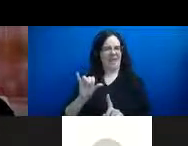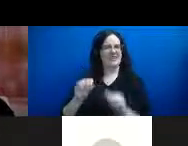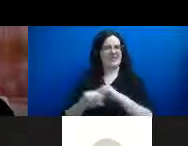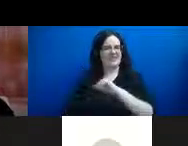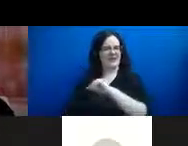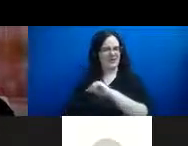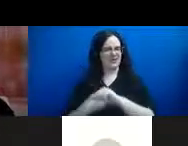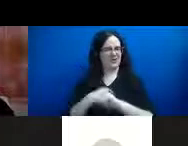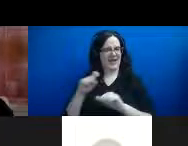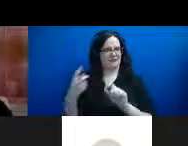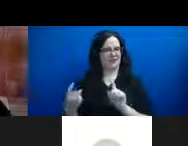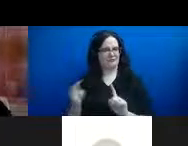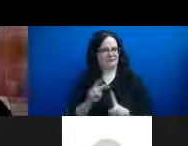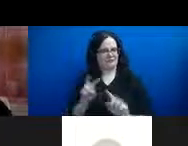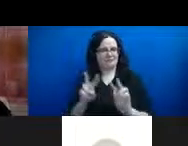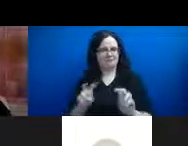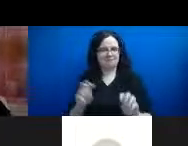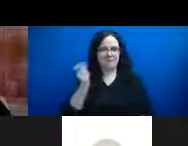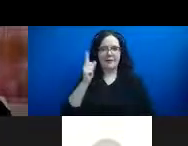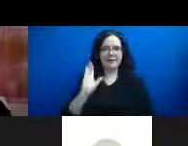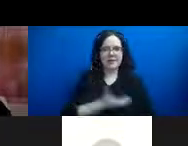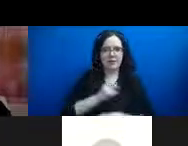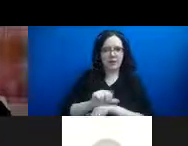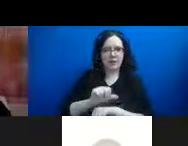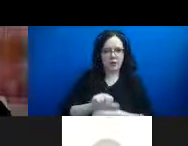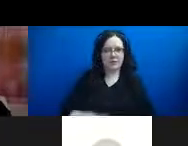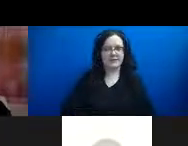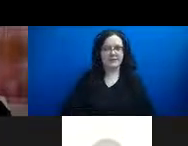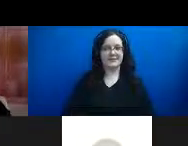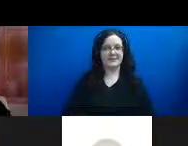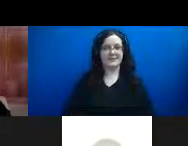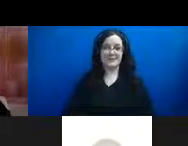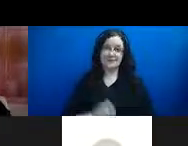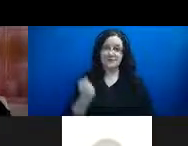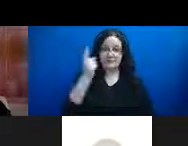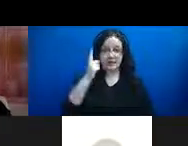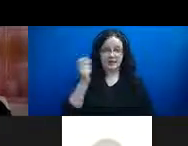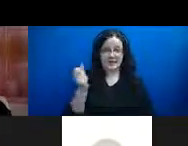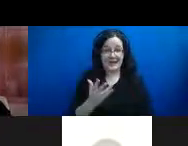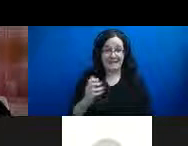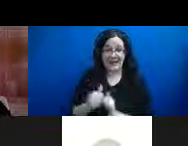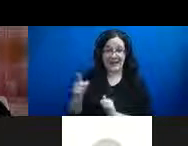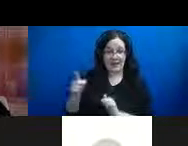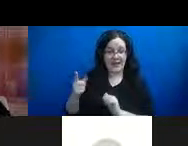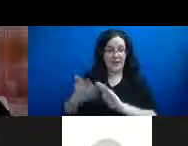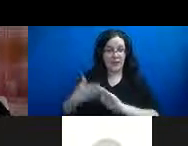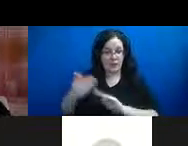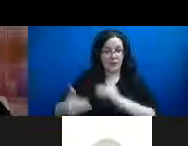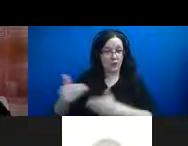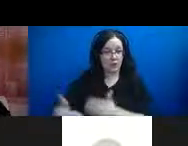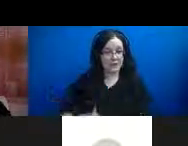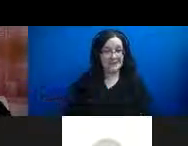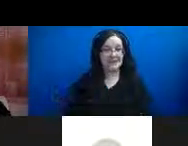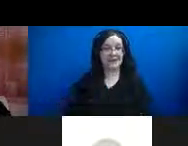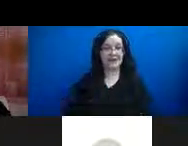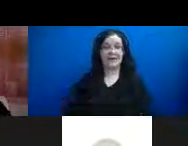understand our work and understand even gambling and how gambling works. And when we look at gambling today,